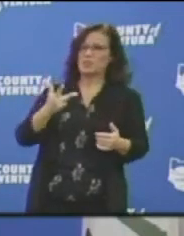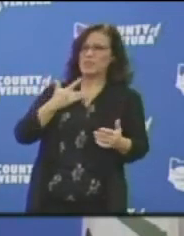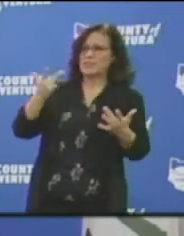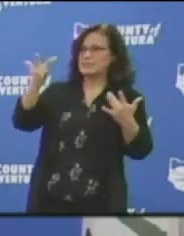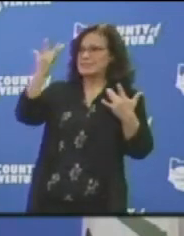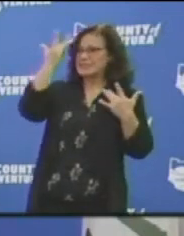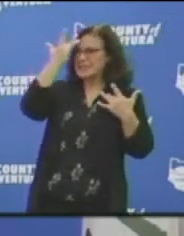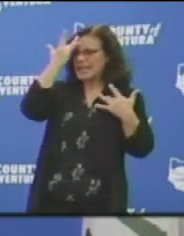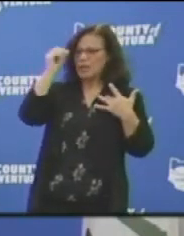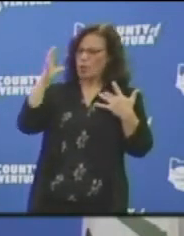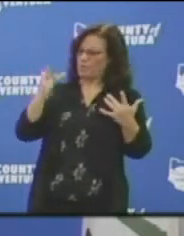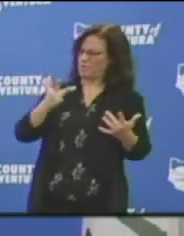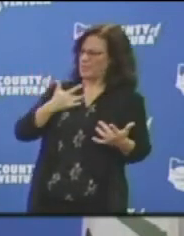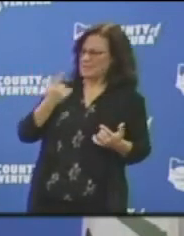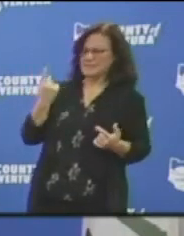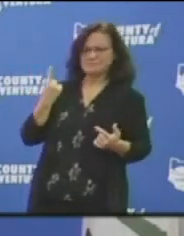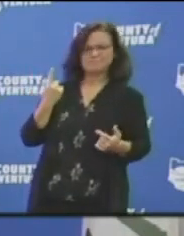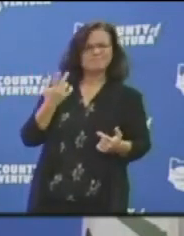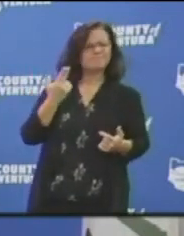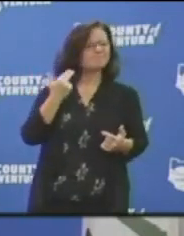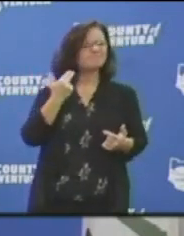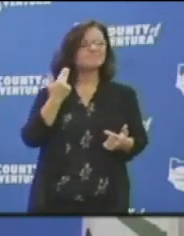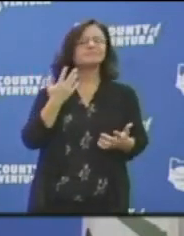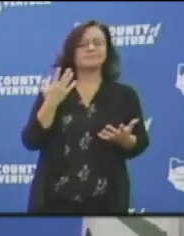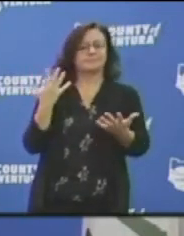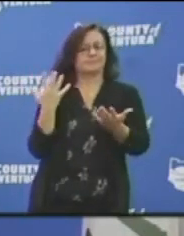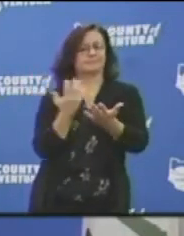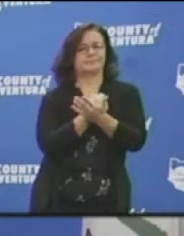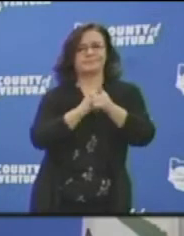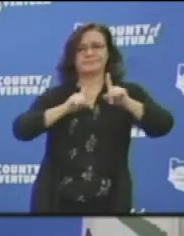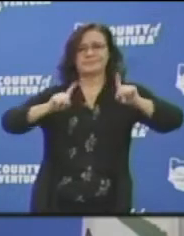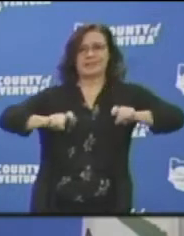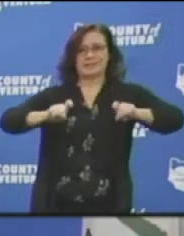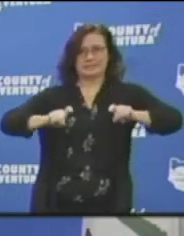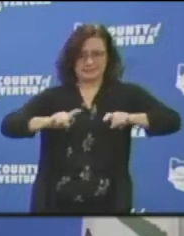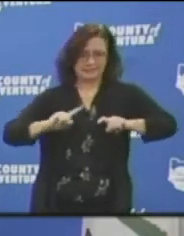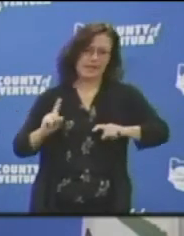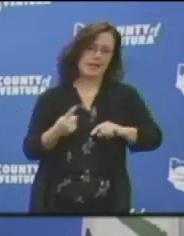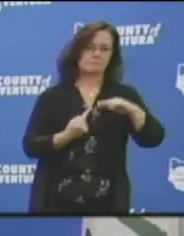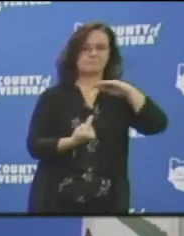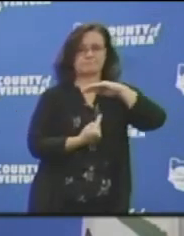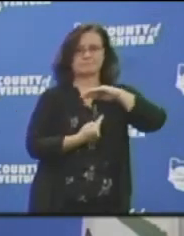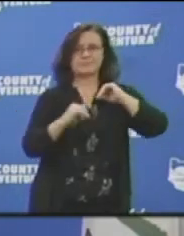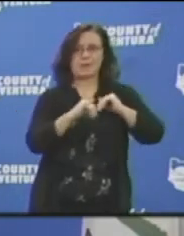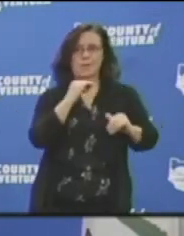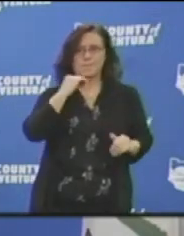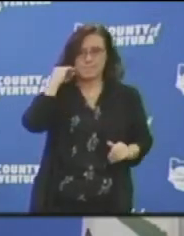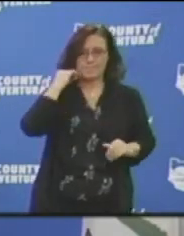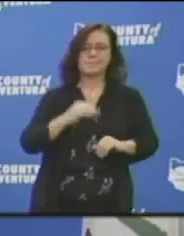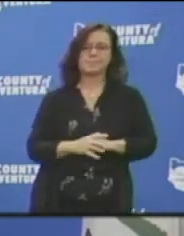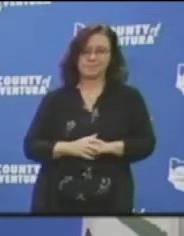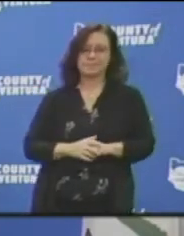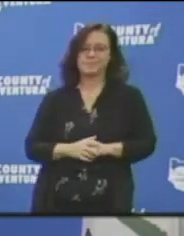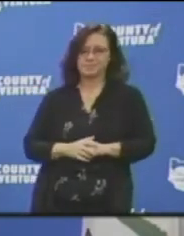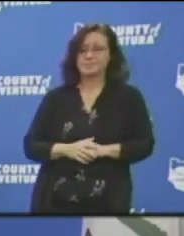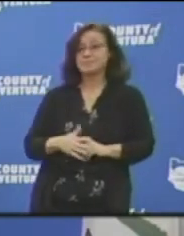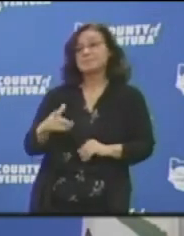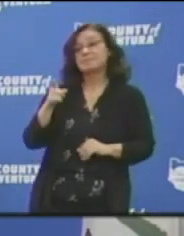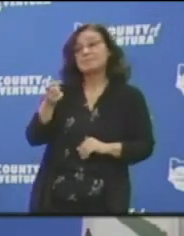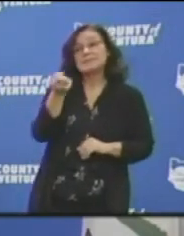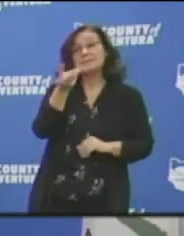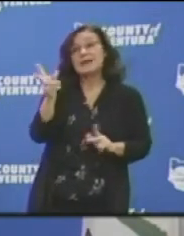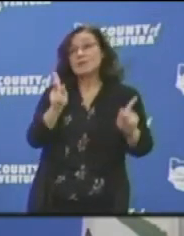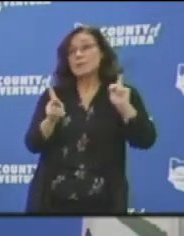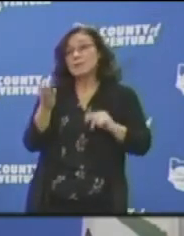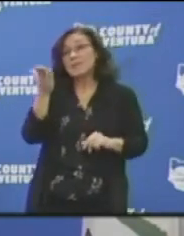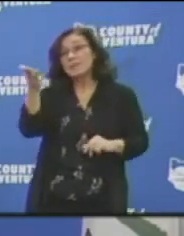get tested. We have had numerous patients in the ICU who have continued to work even though